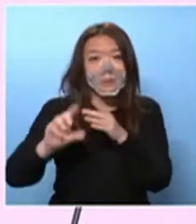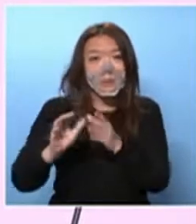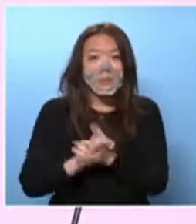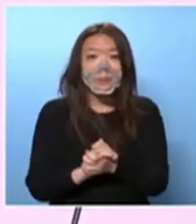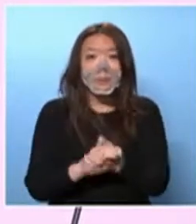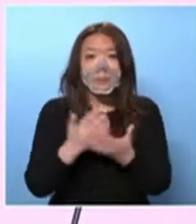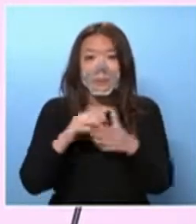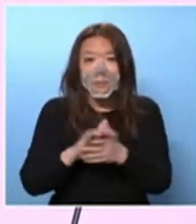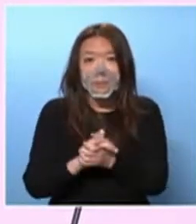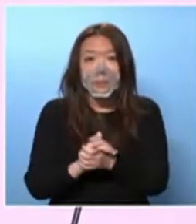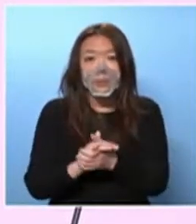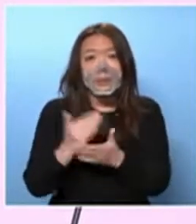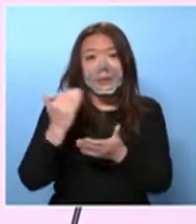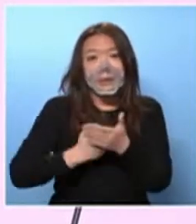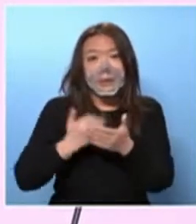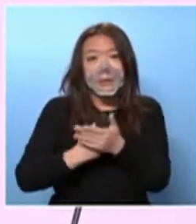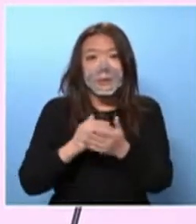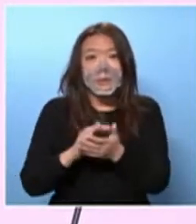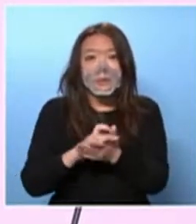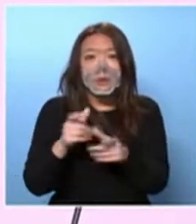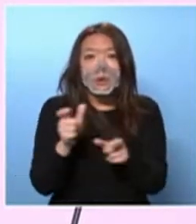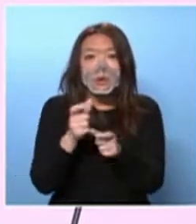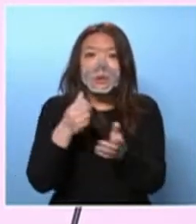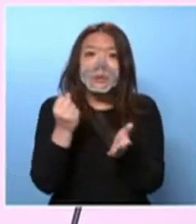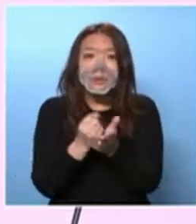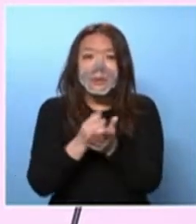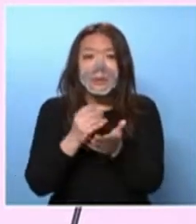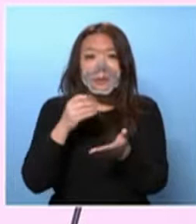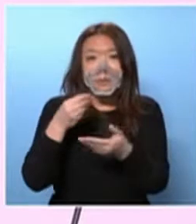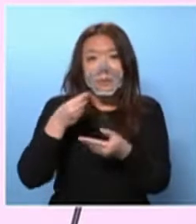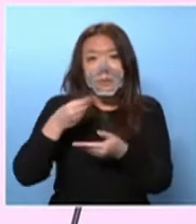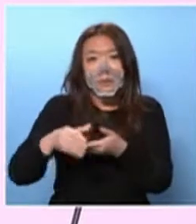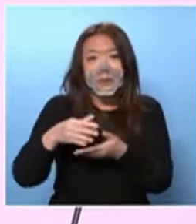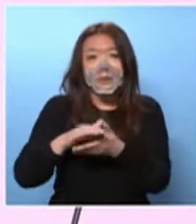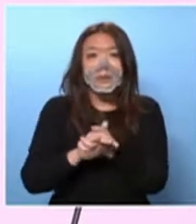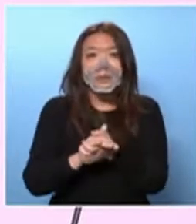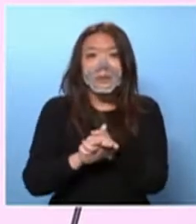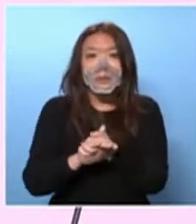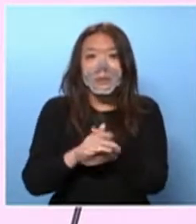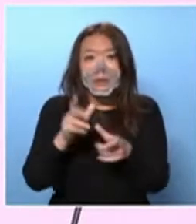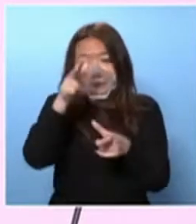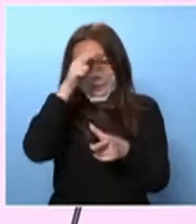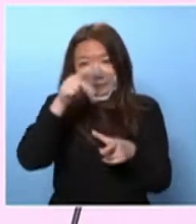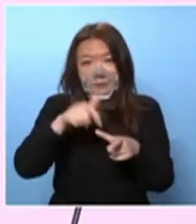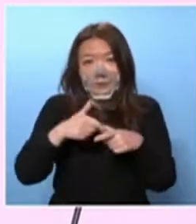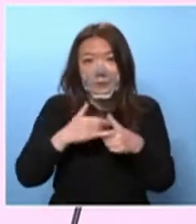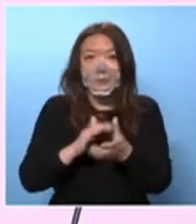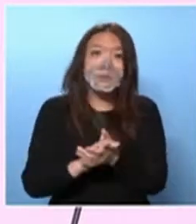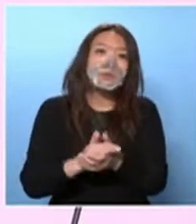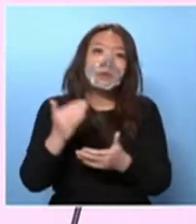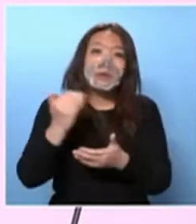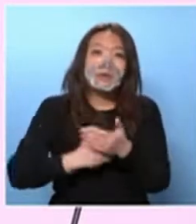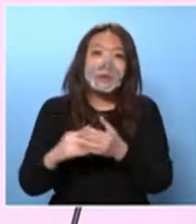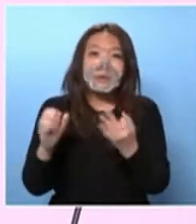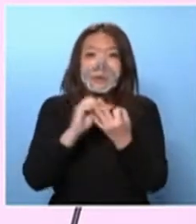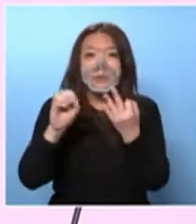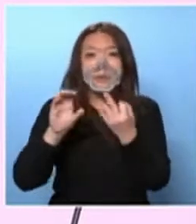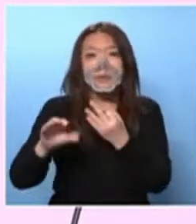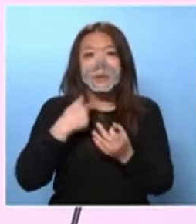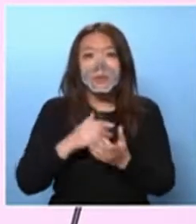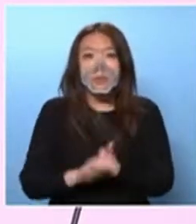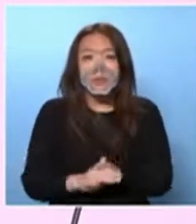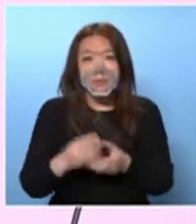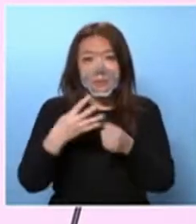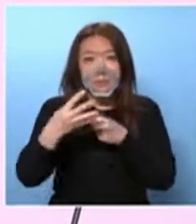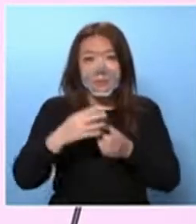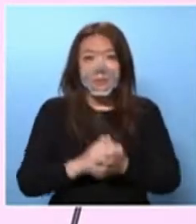C. Waiving the business registration fees for 2022-23. This measure will benefit 1.5 million business operators and reduce